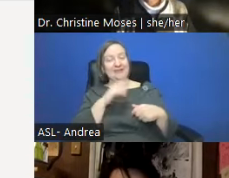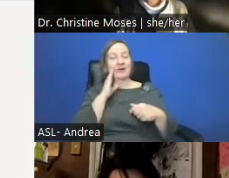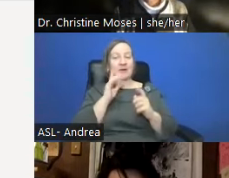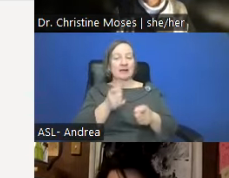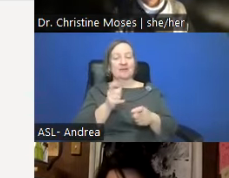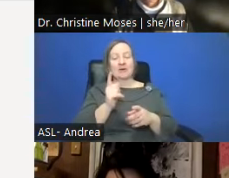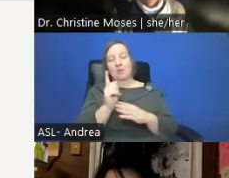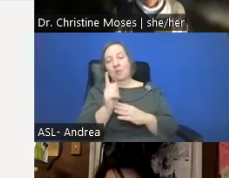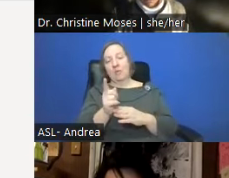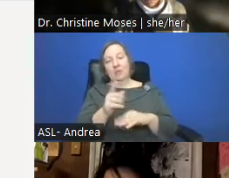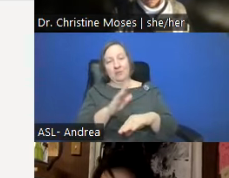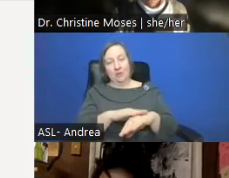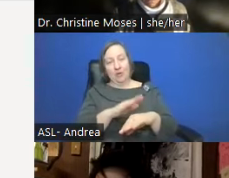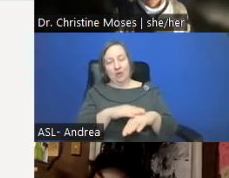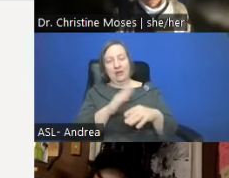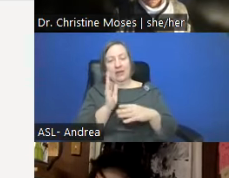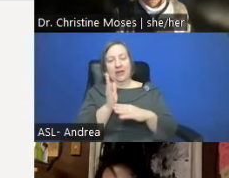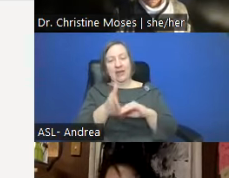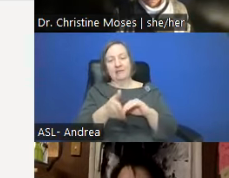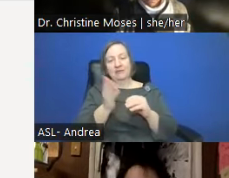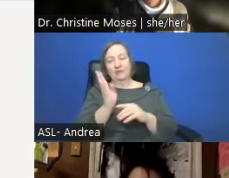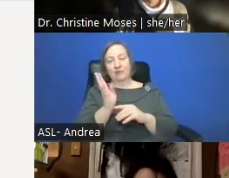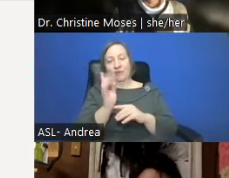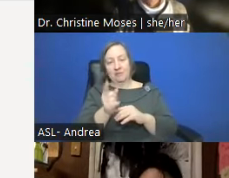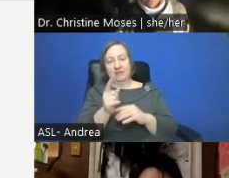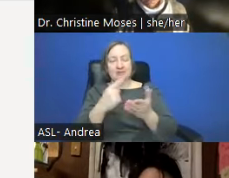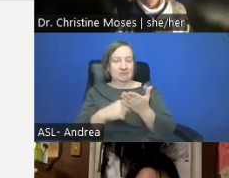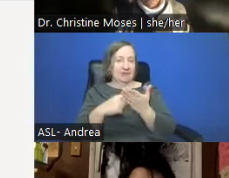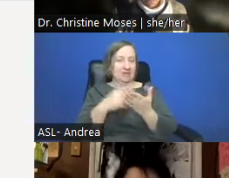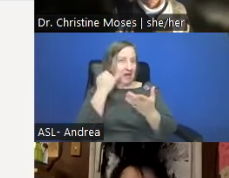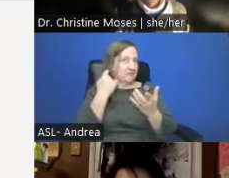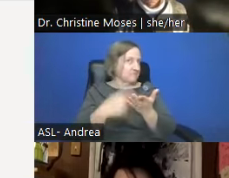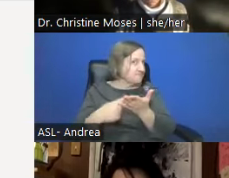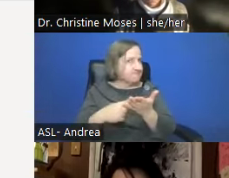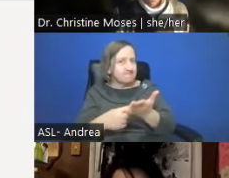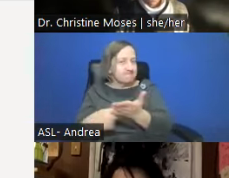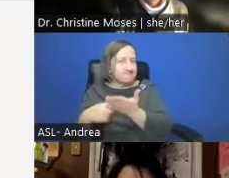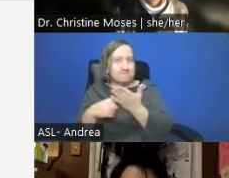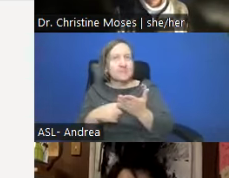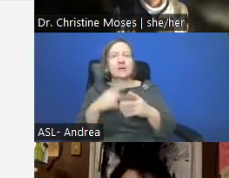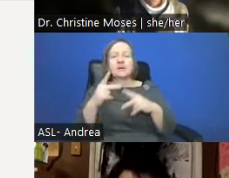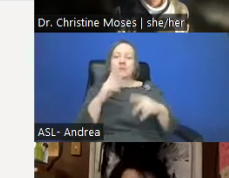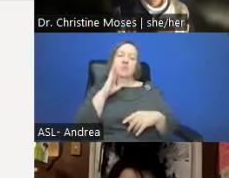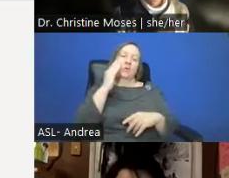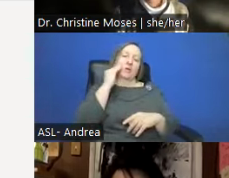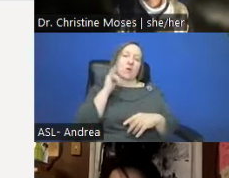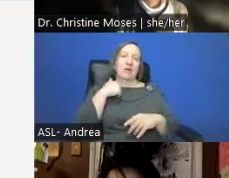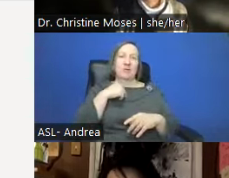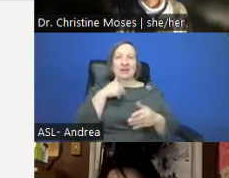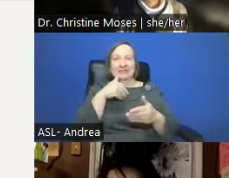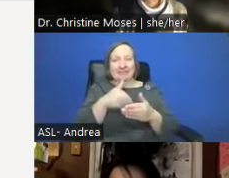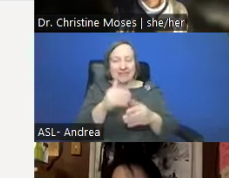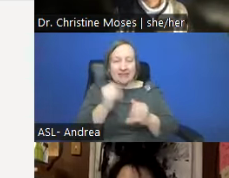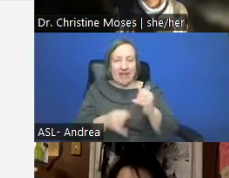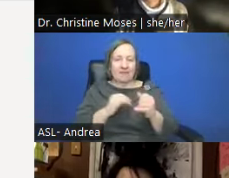1-minute warning after 4 minutes of discussion when we are having a discussion, so that people know that we're getting close to the end of